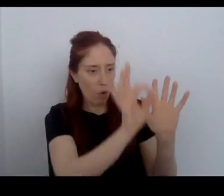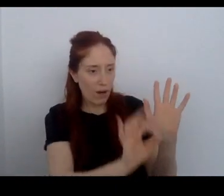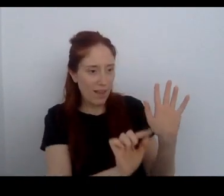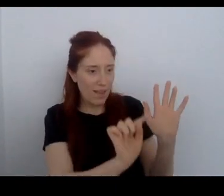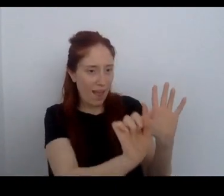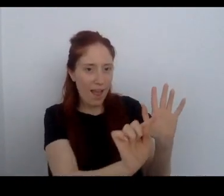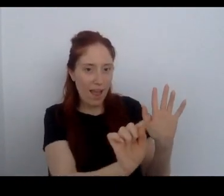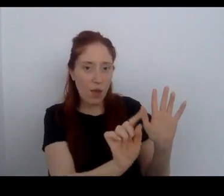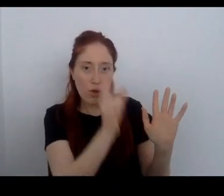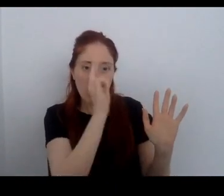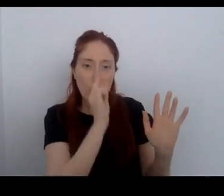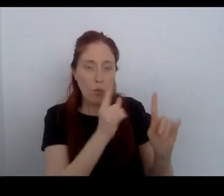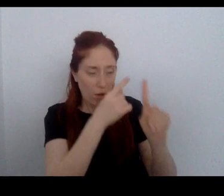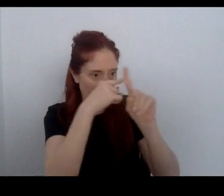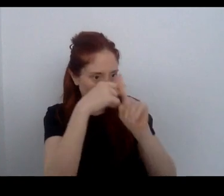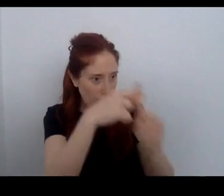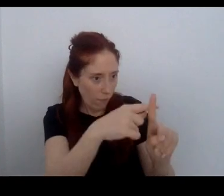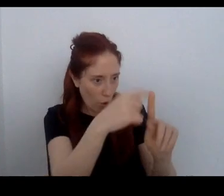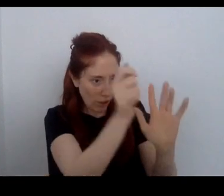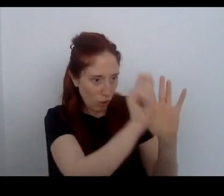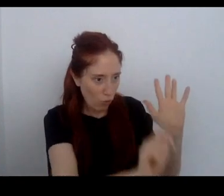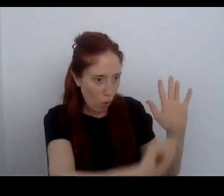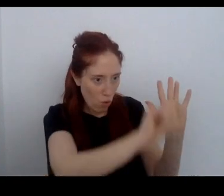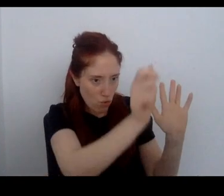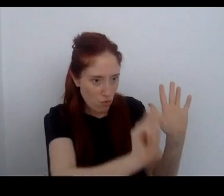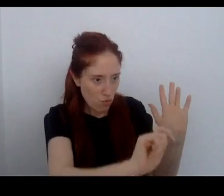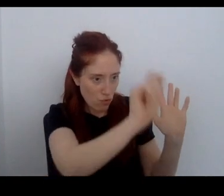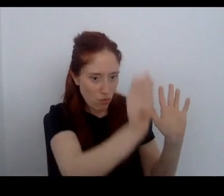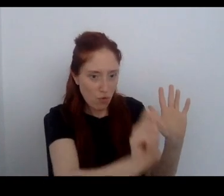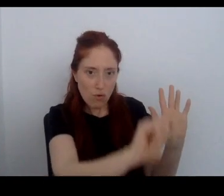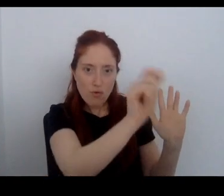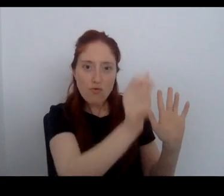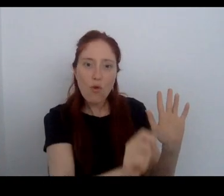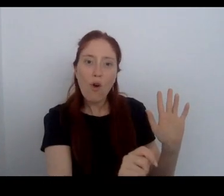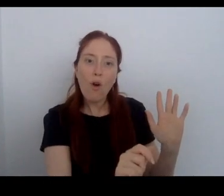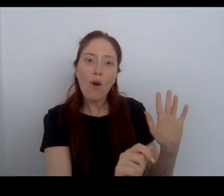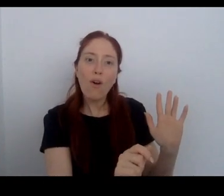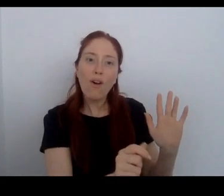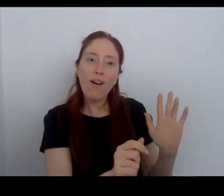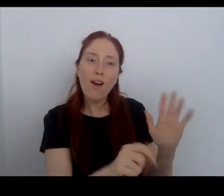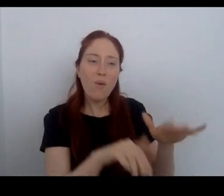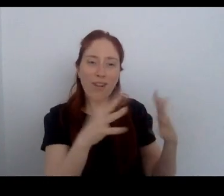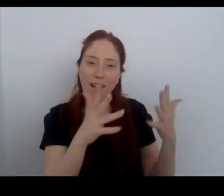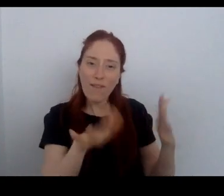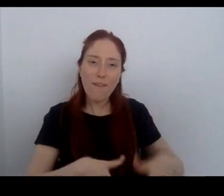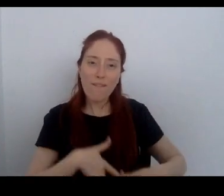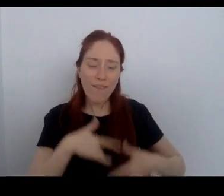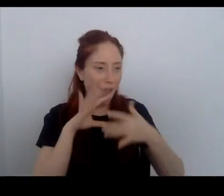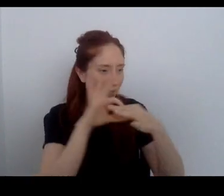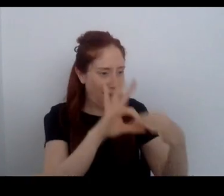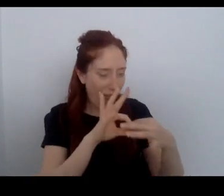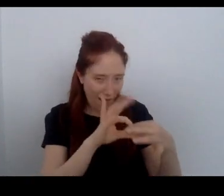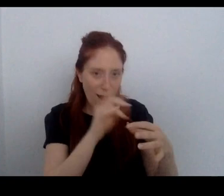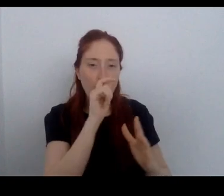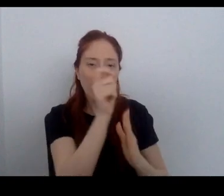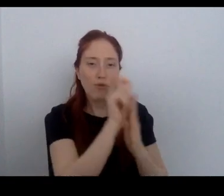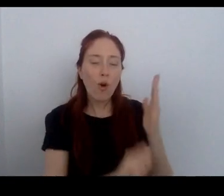and reflect your kind of response to what you're witnessing or what you're observing.